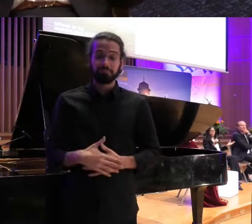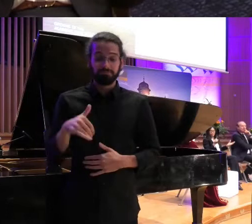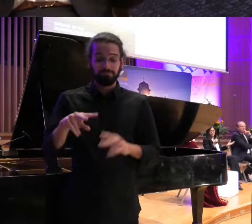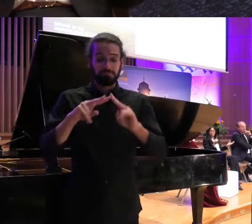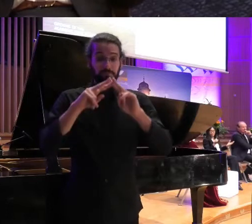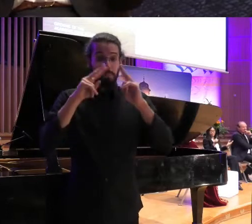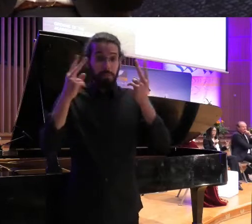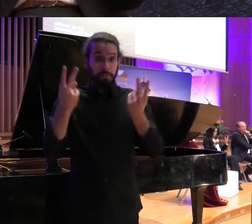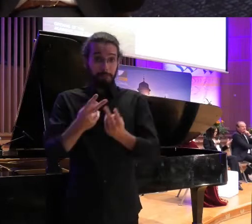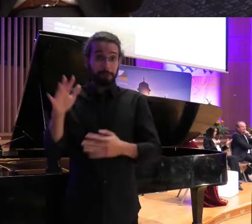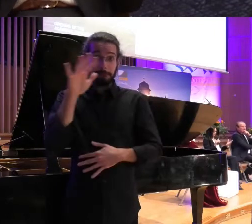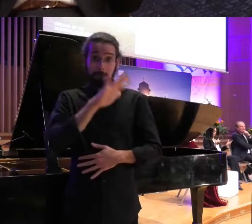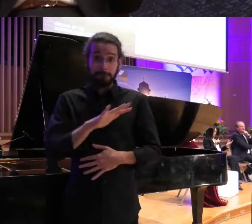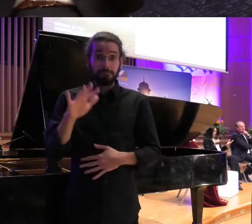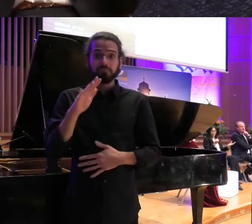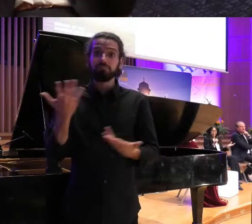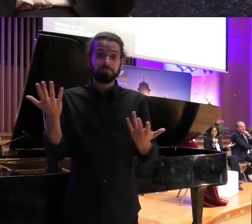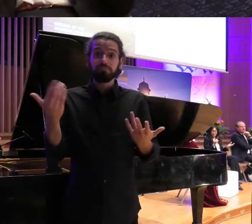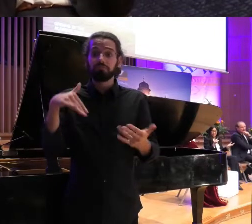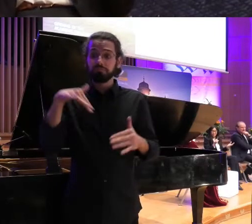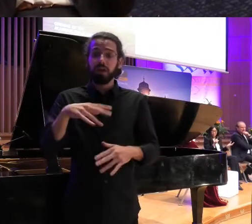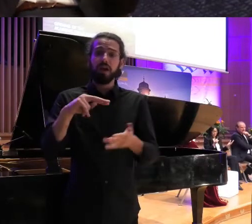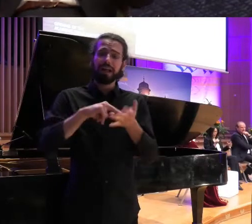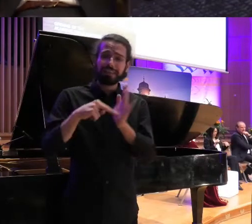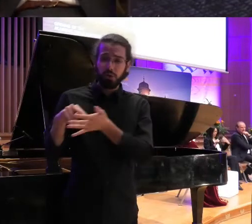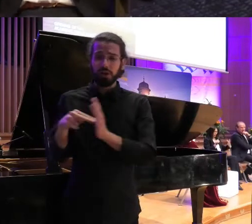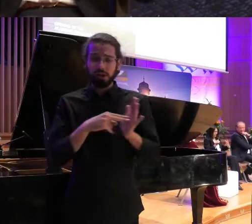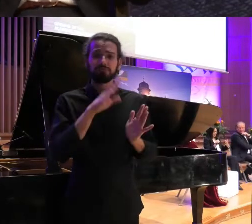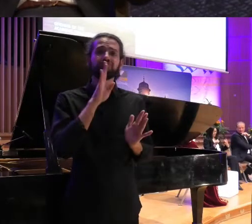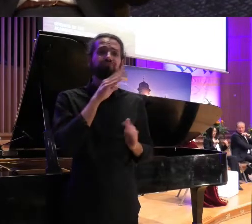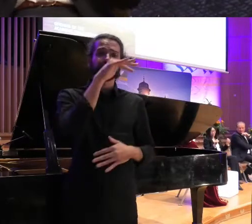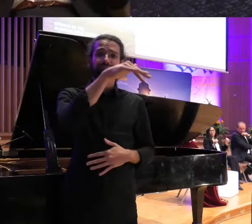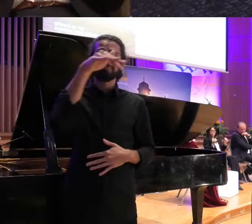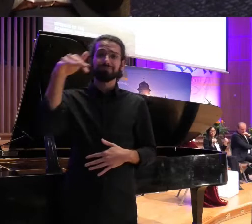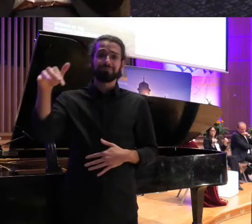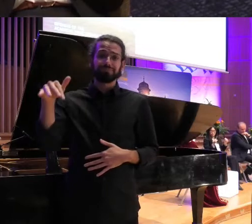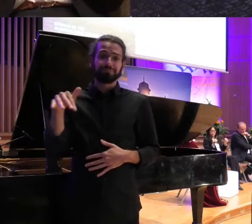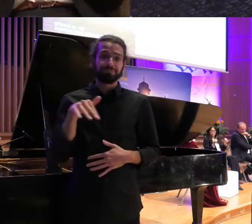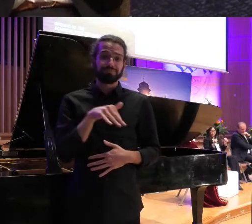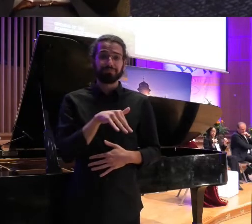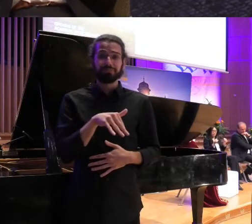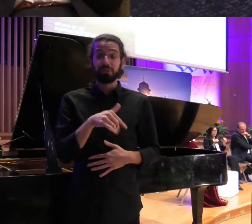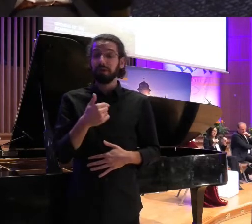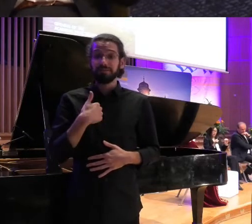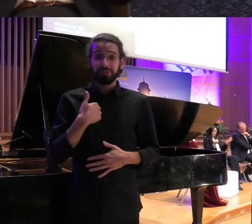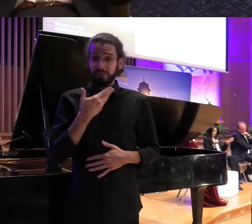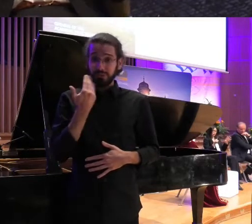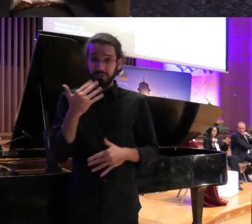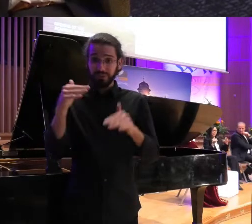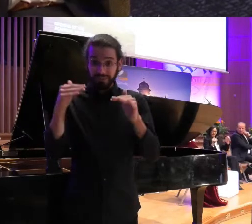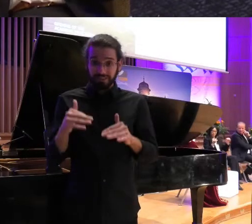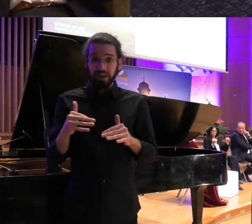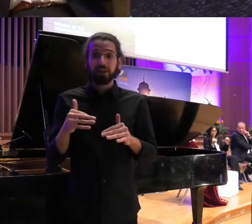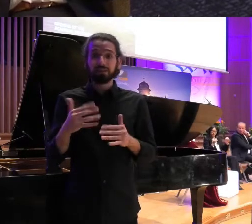enough wealth, we have enough technology, but we are not having a world which